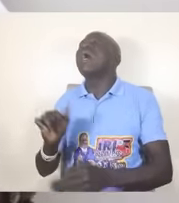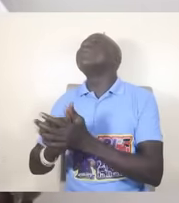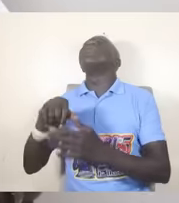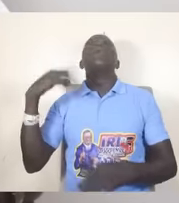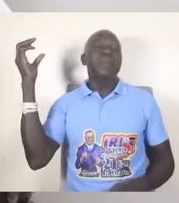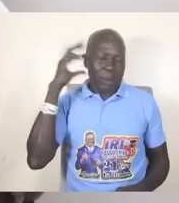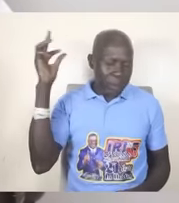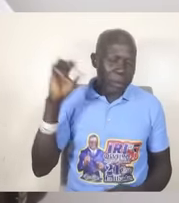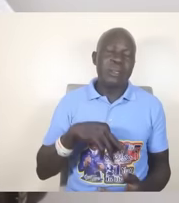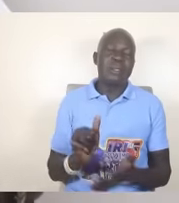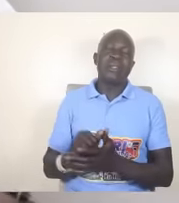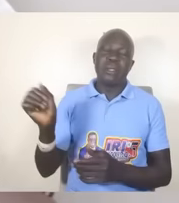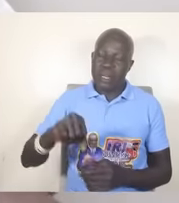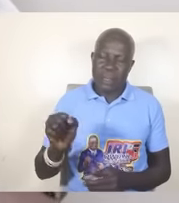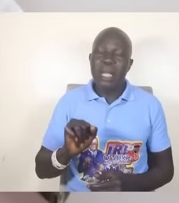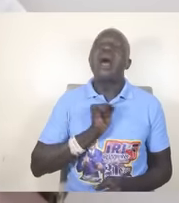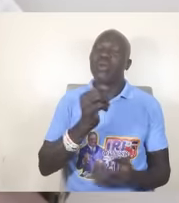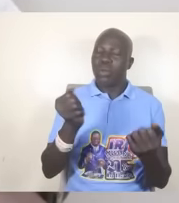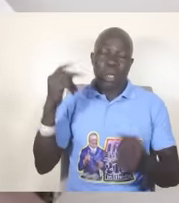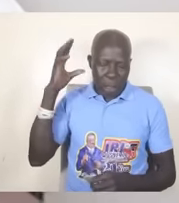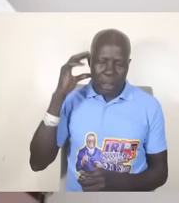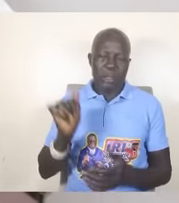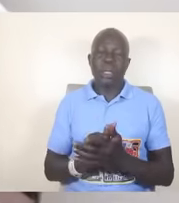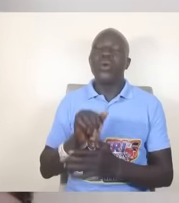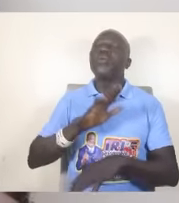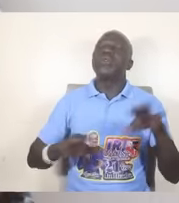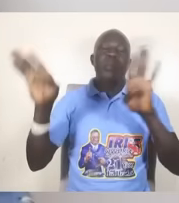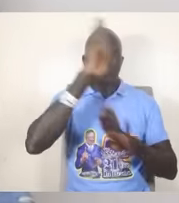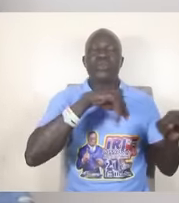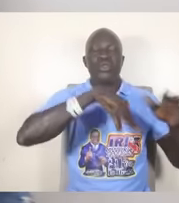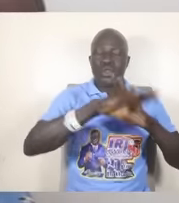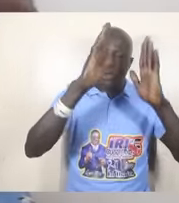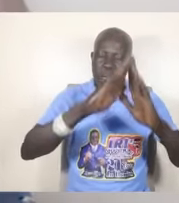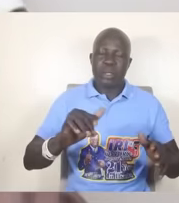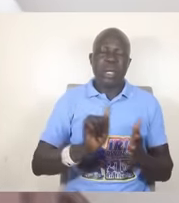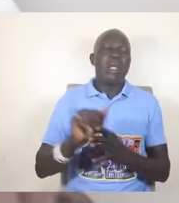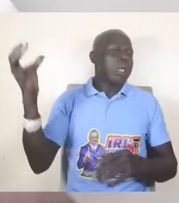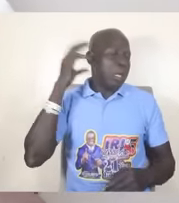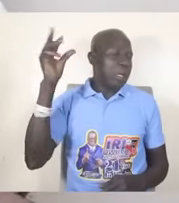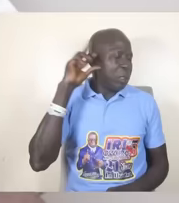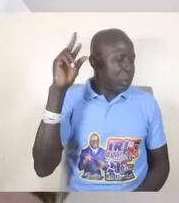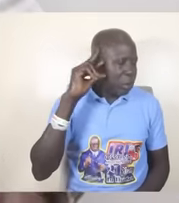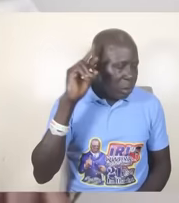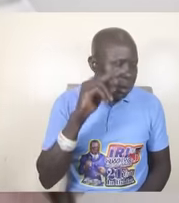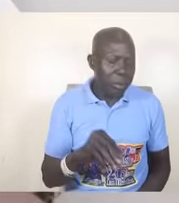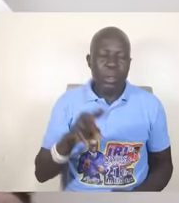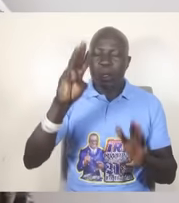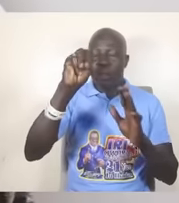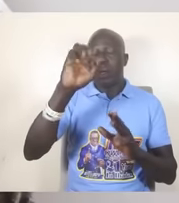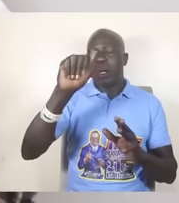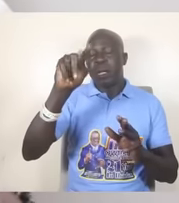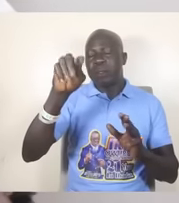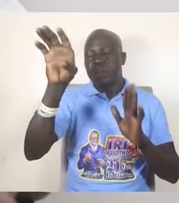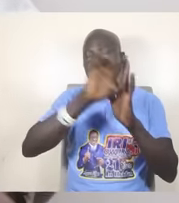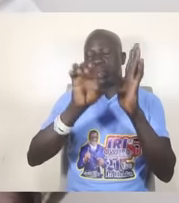Whenever I read it. Benny. Yes. I want to hear what they say. When they say there is no God. This is what Israel says. The book